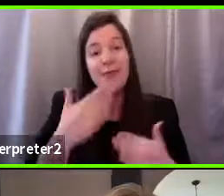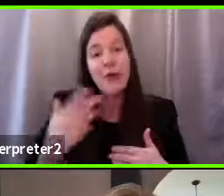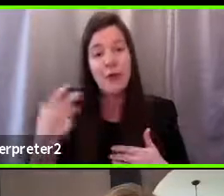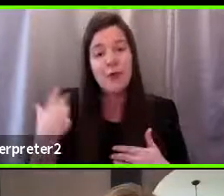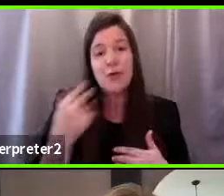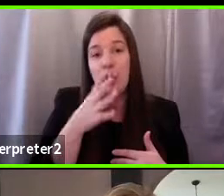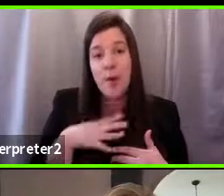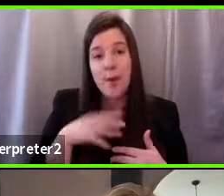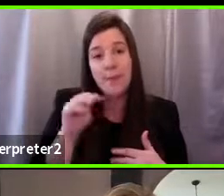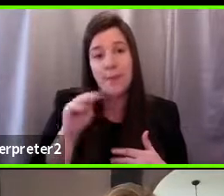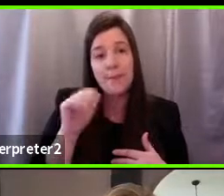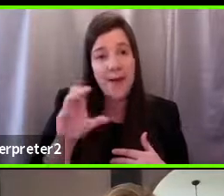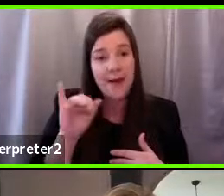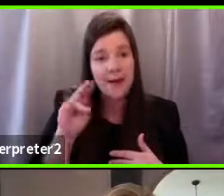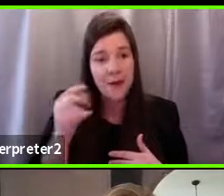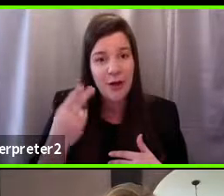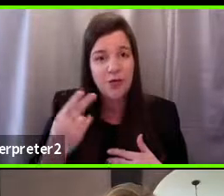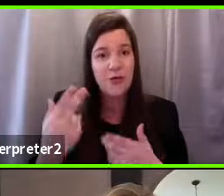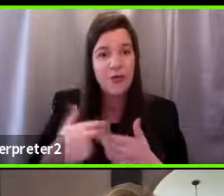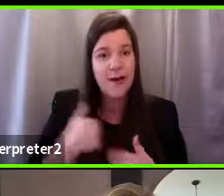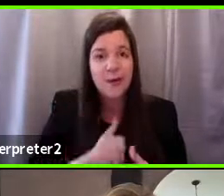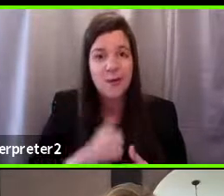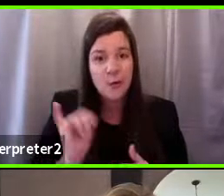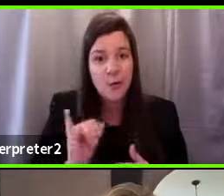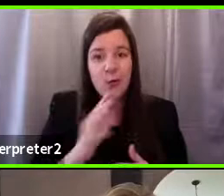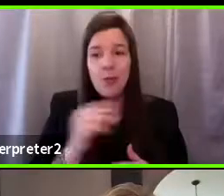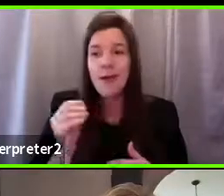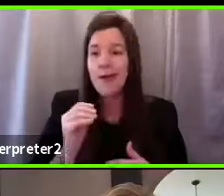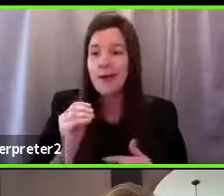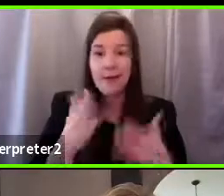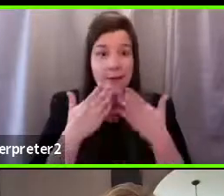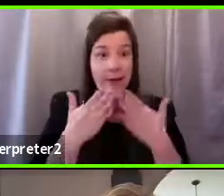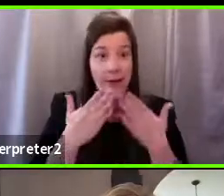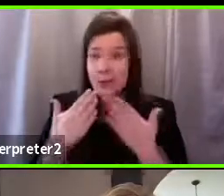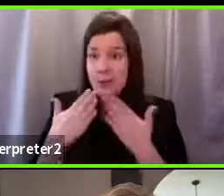us for this as well. And we are adjourned.